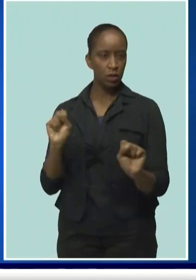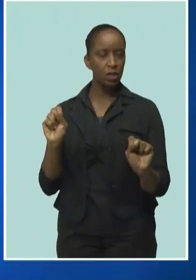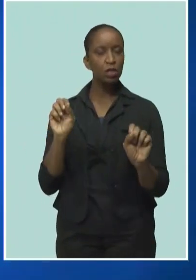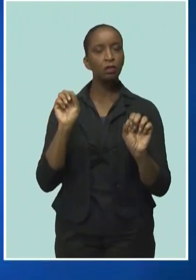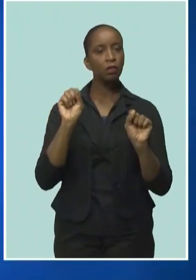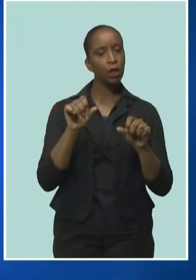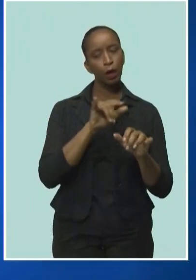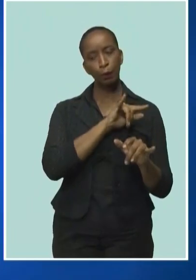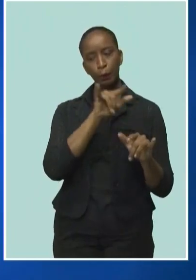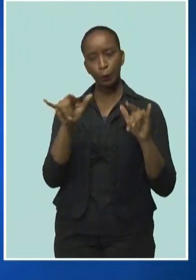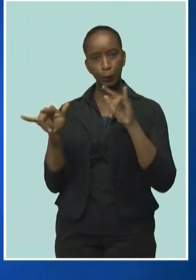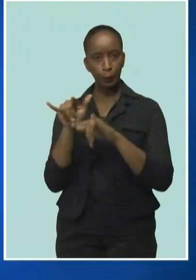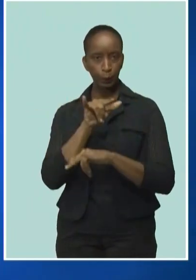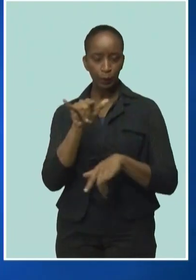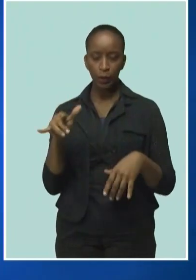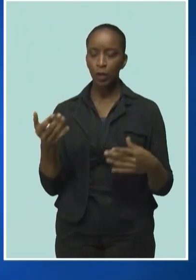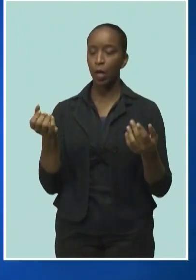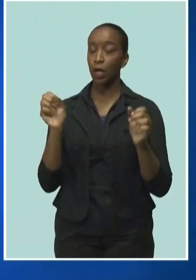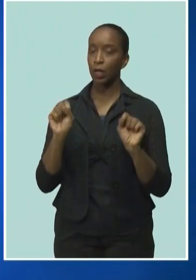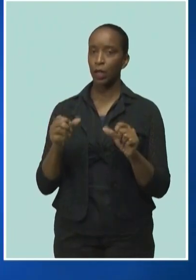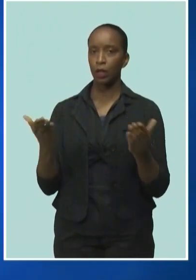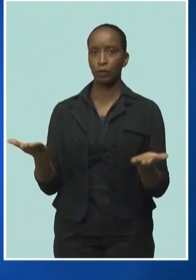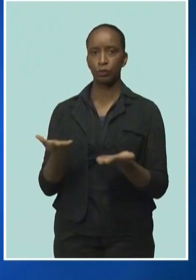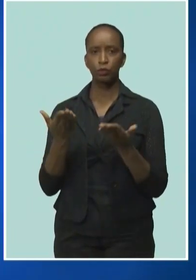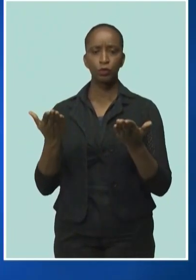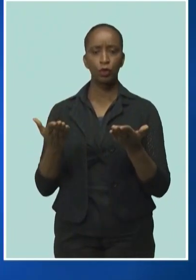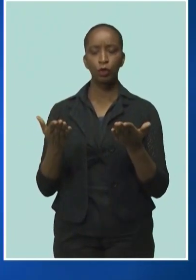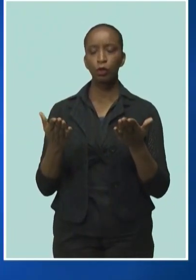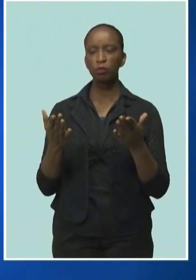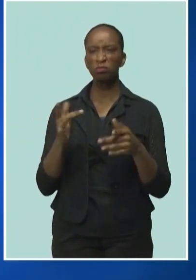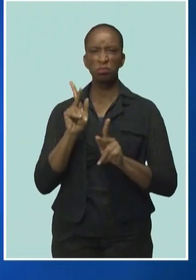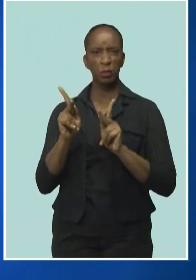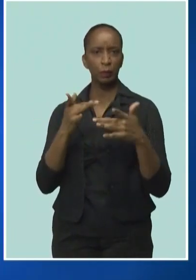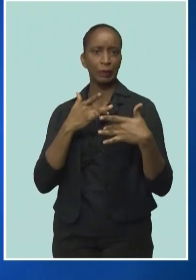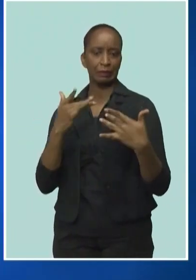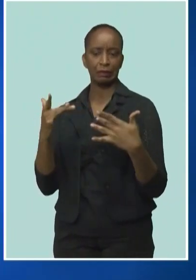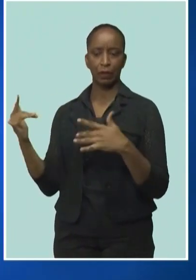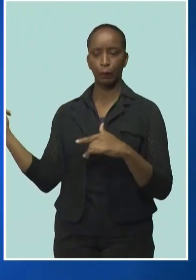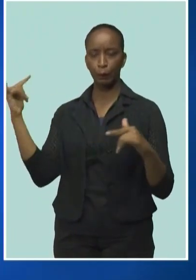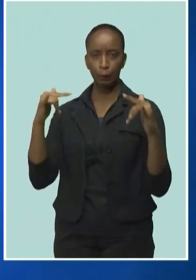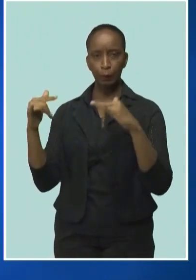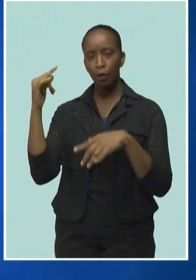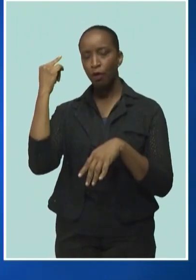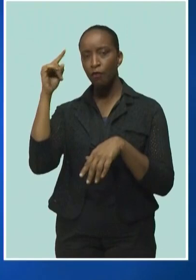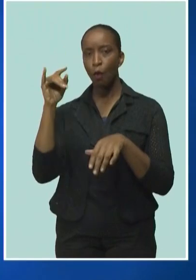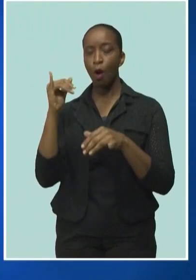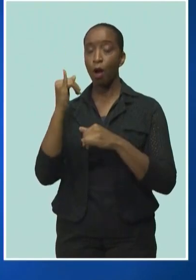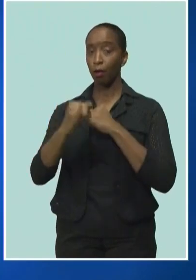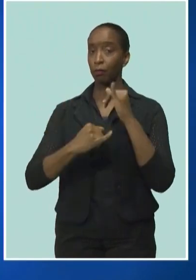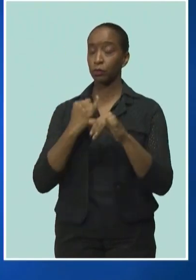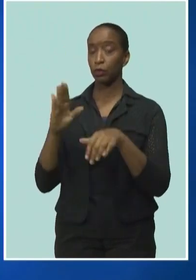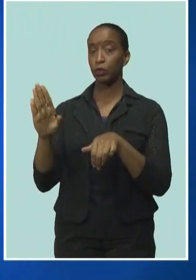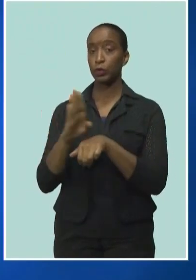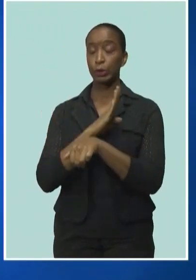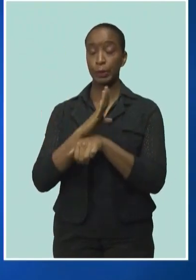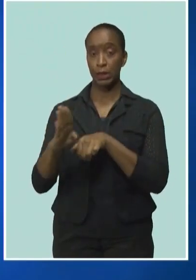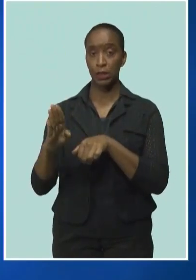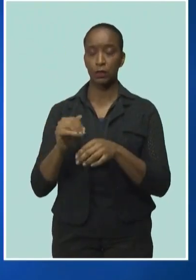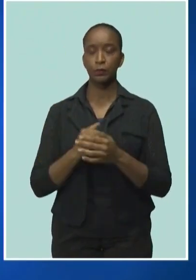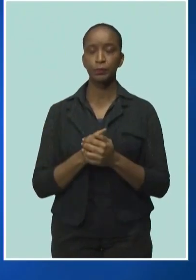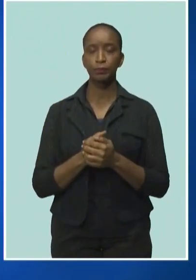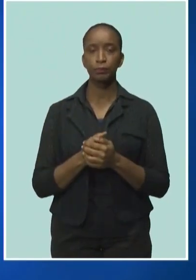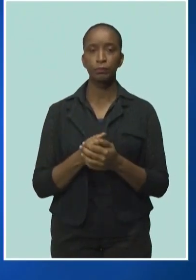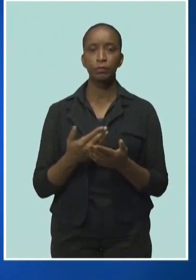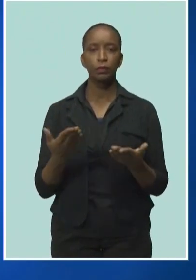of international business and finance within this new global market space. The campus